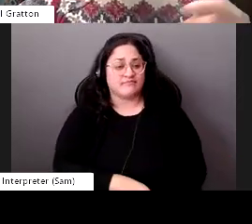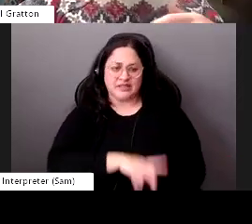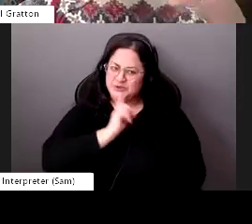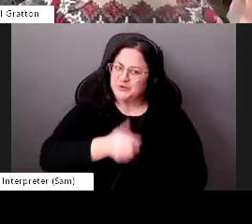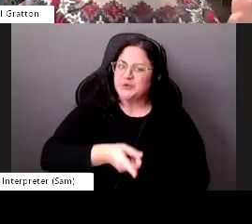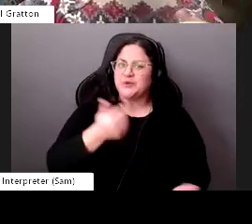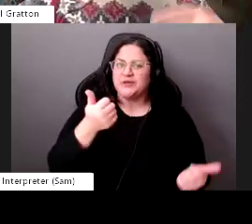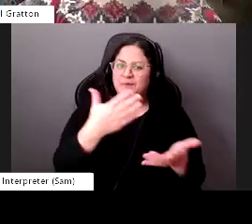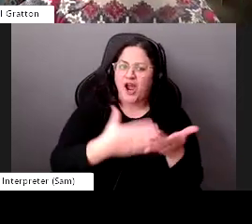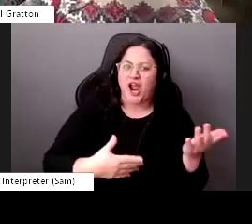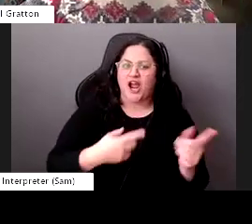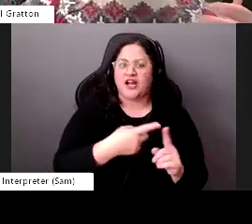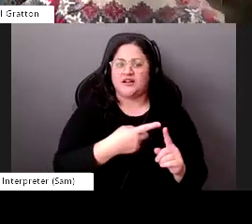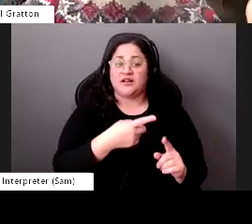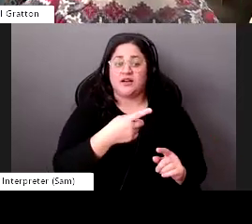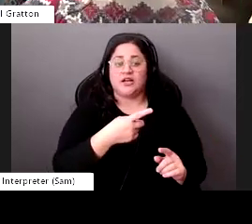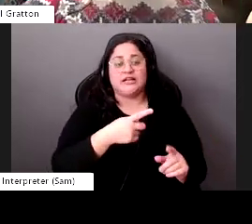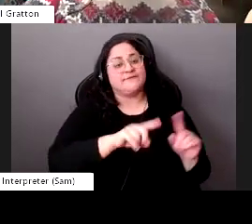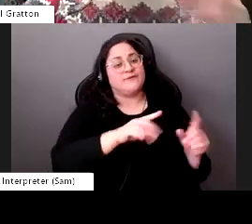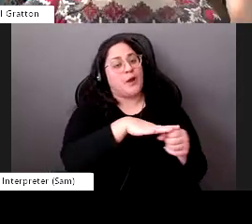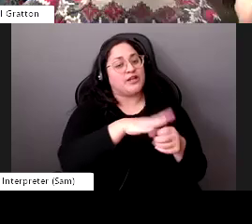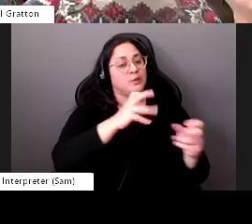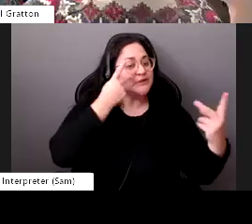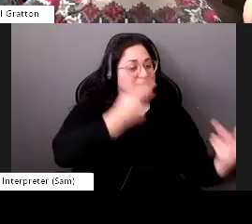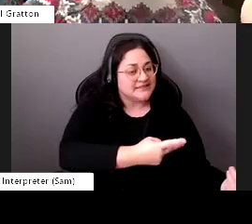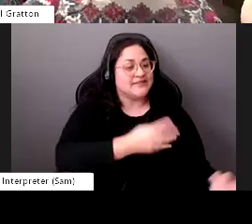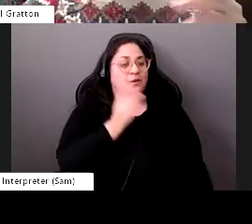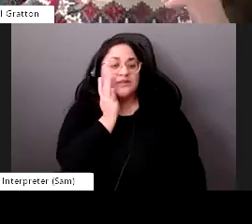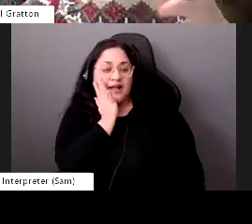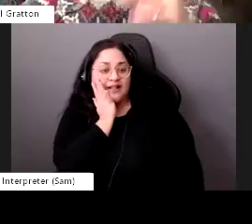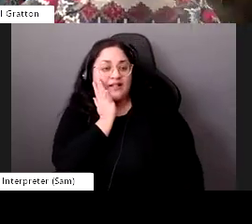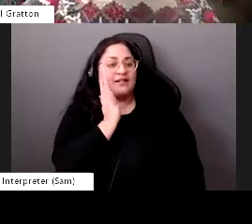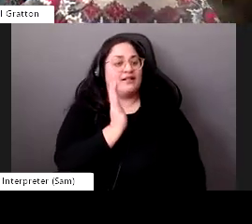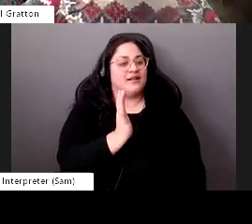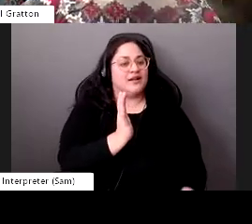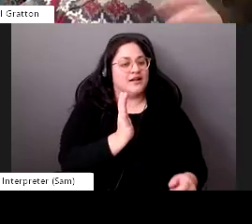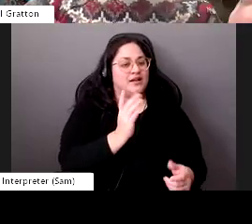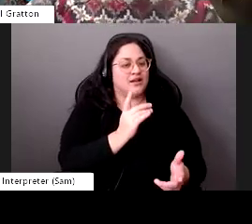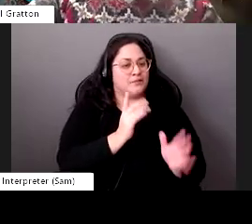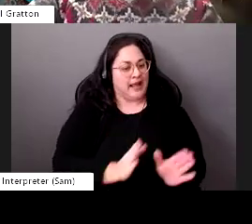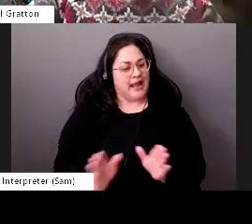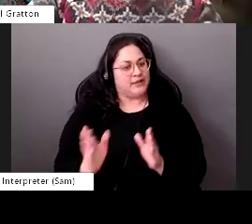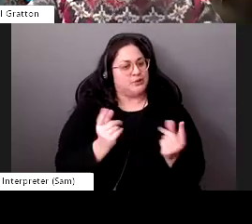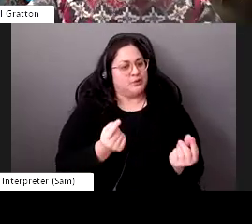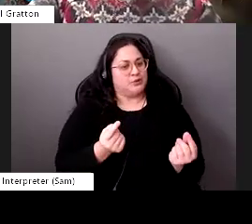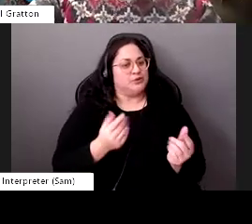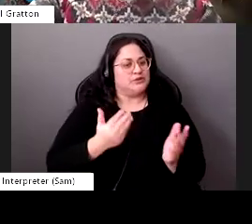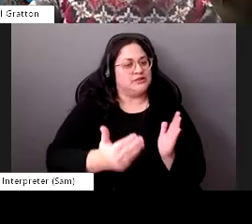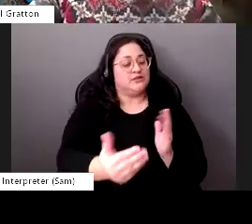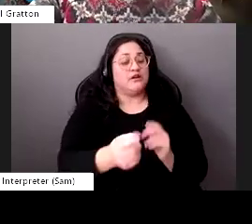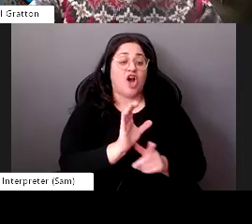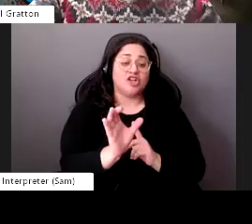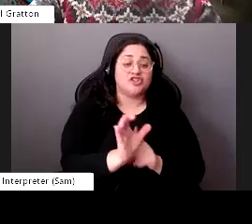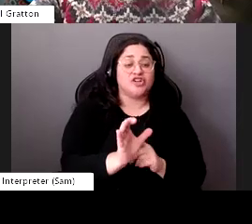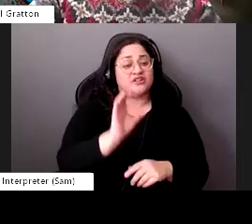with? Destinations, accommodations, itinerary planning, cultural tips, or something else. So let's pick cultural tips, right? Tell